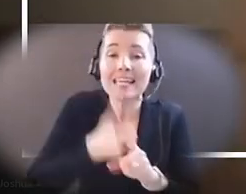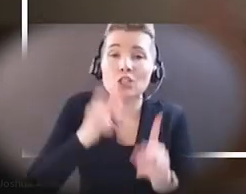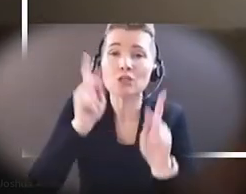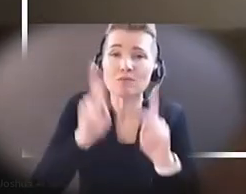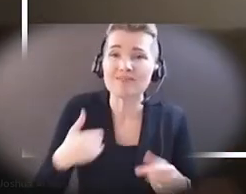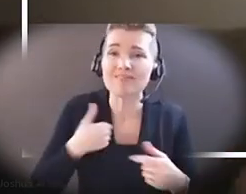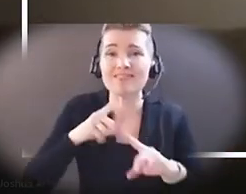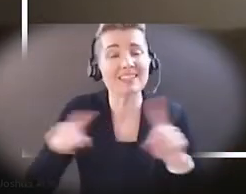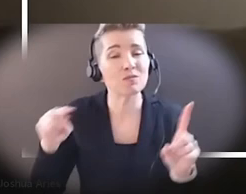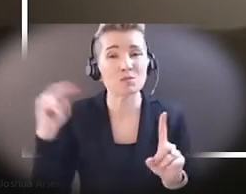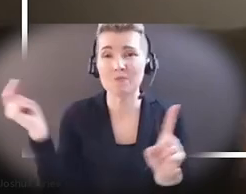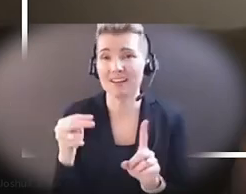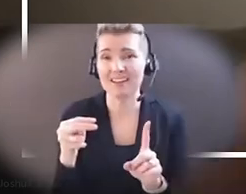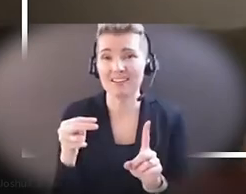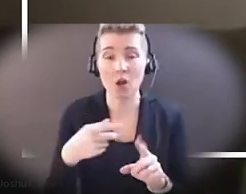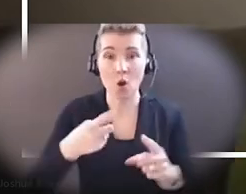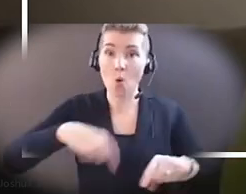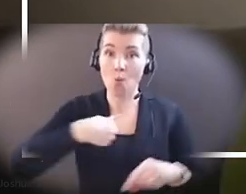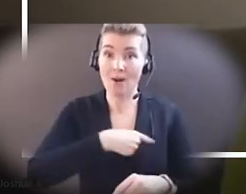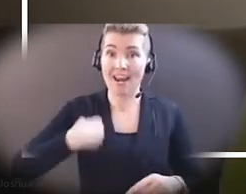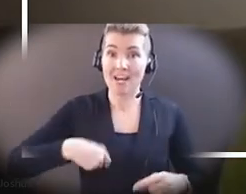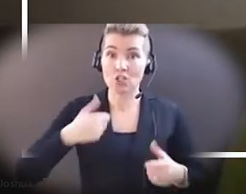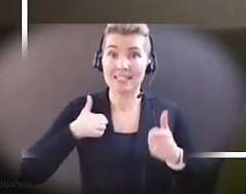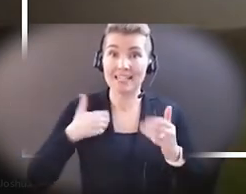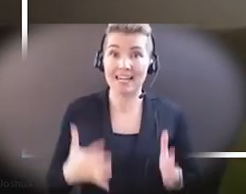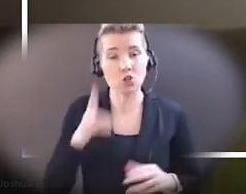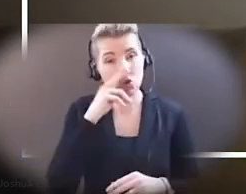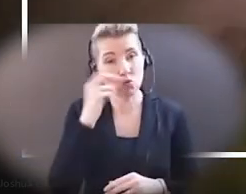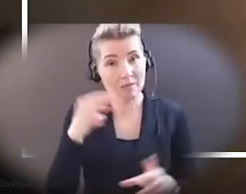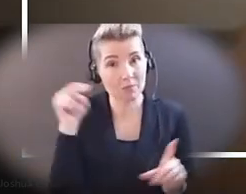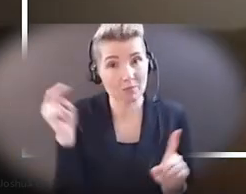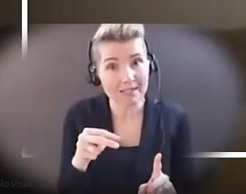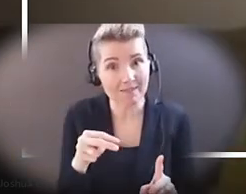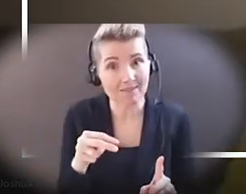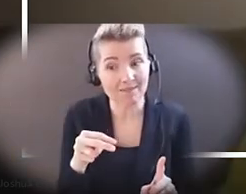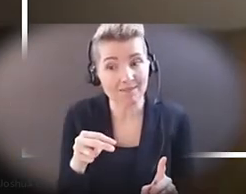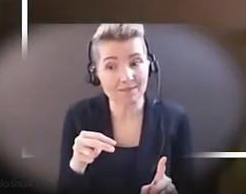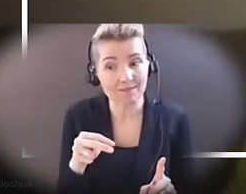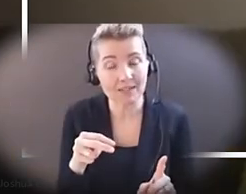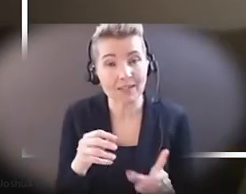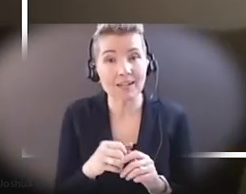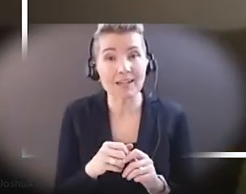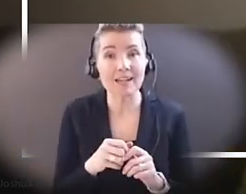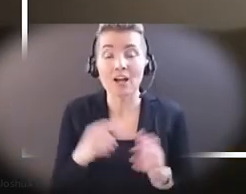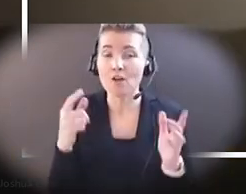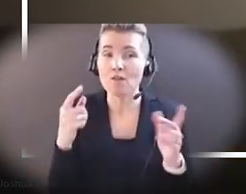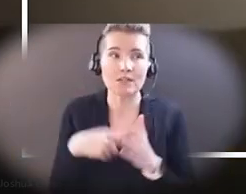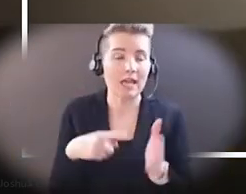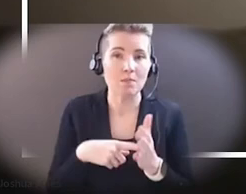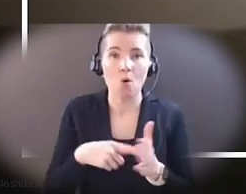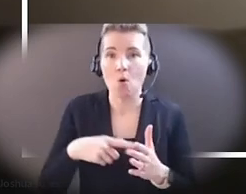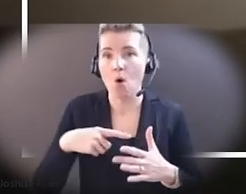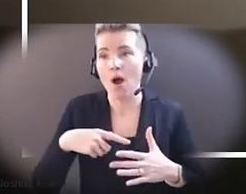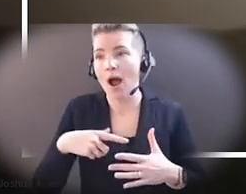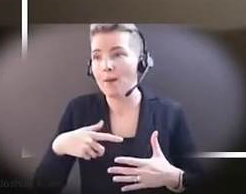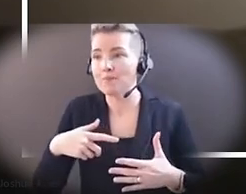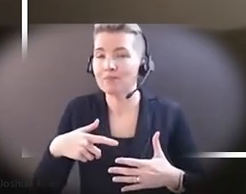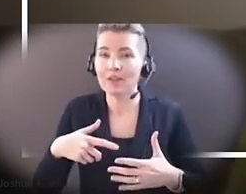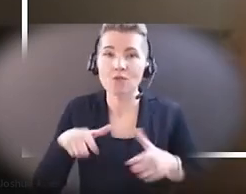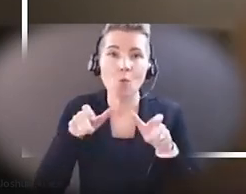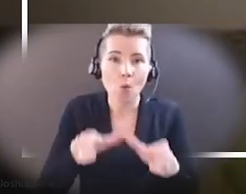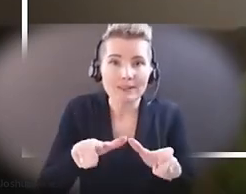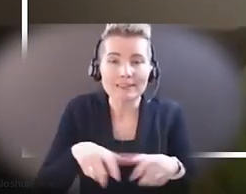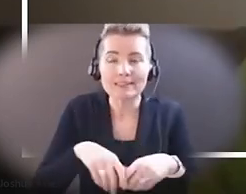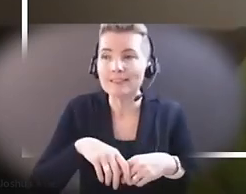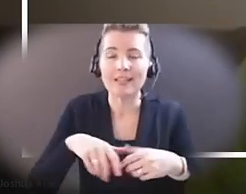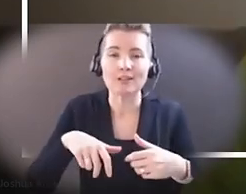as an Asian Canadian, we have such a very unique perspective on things, especially with the quarantine and COVID